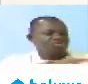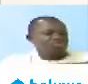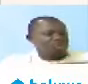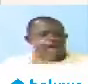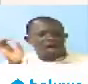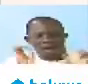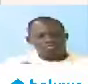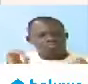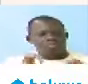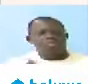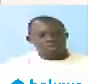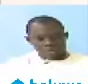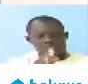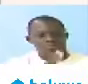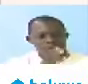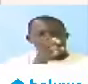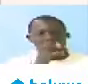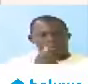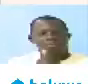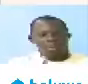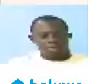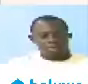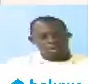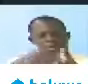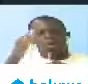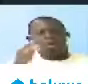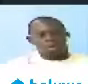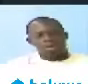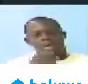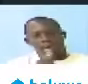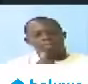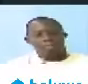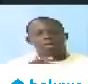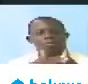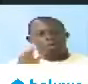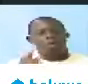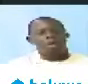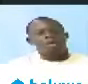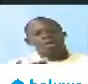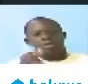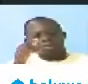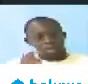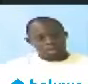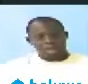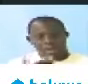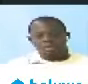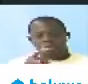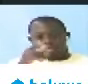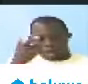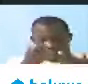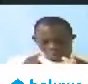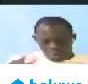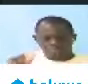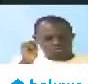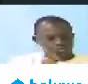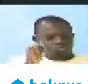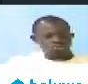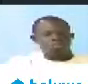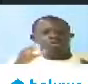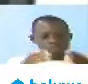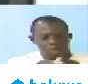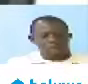so nara mako yoro ba. Really, that was a big help for me. So niga o angale kamo fon. That's the language I use with